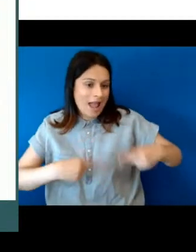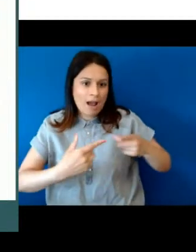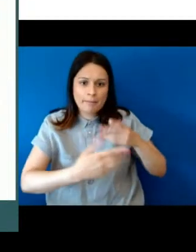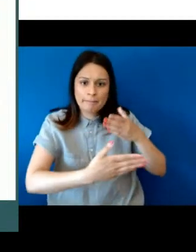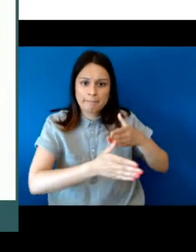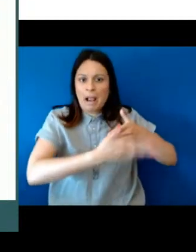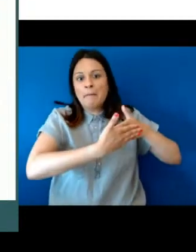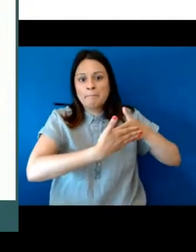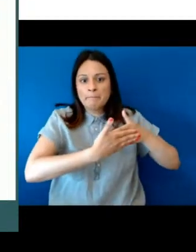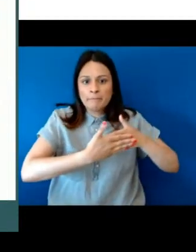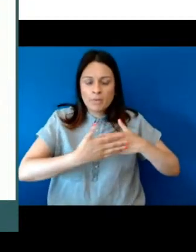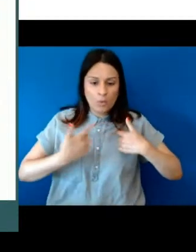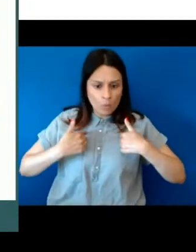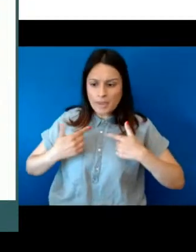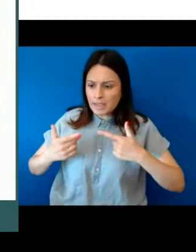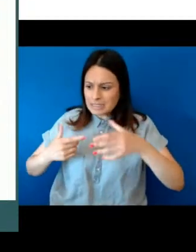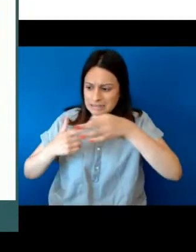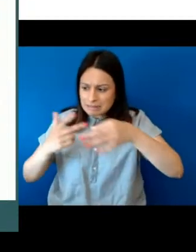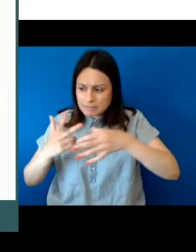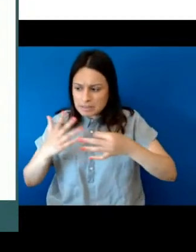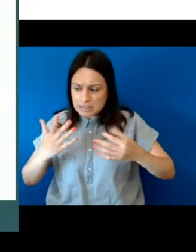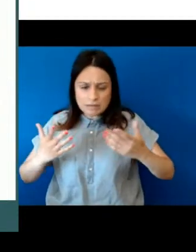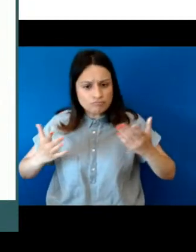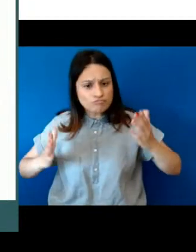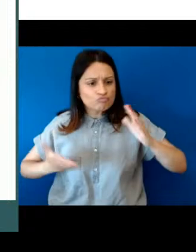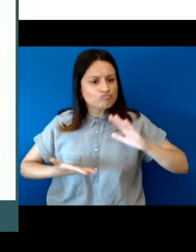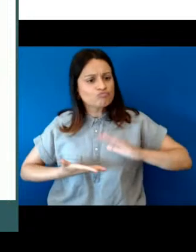all their symptoms, and then